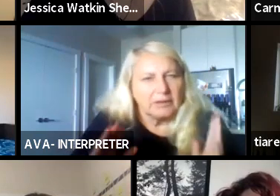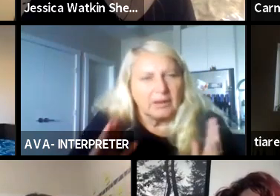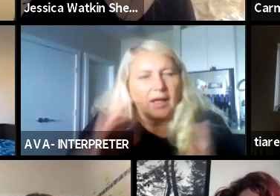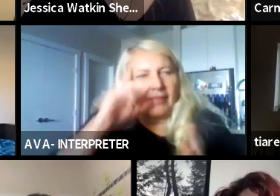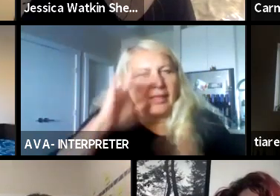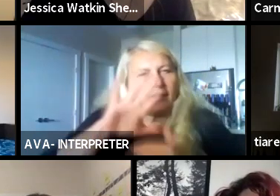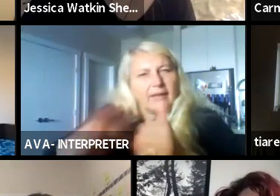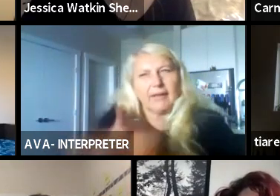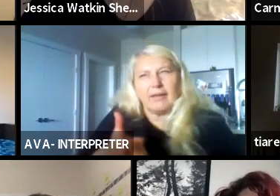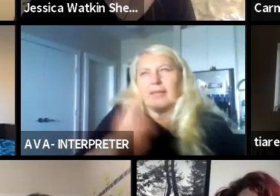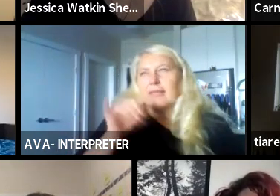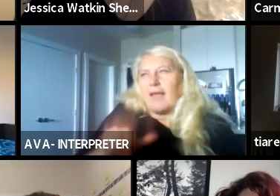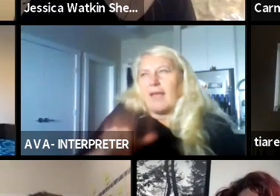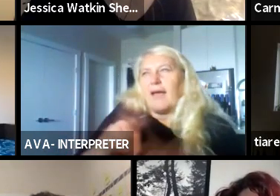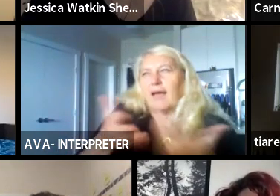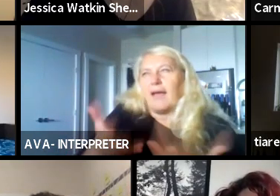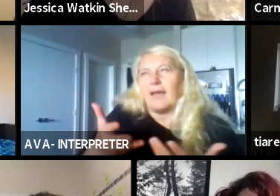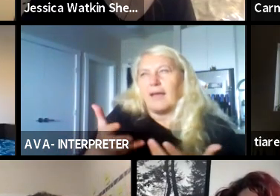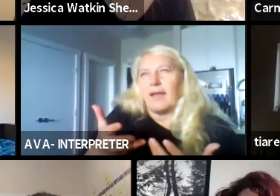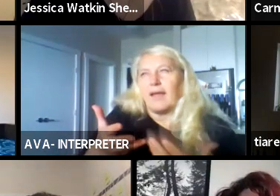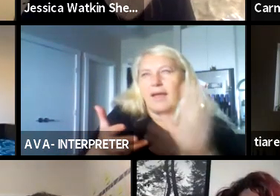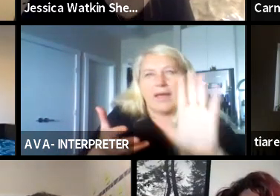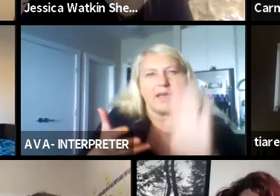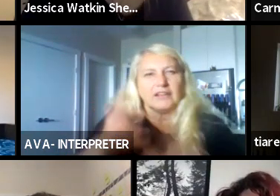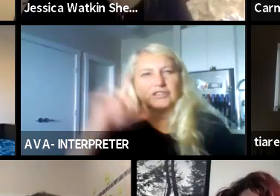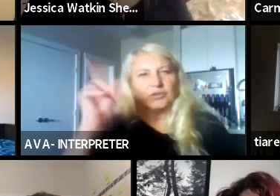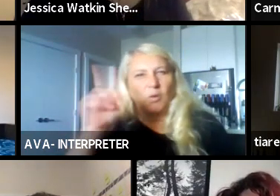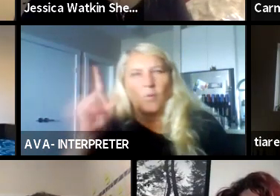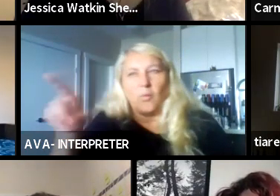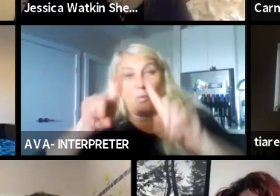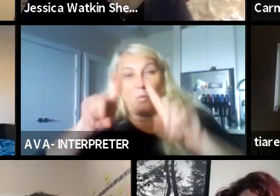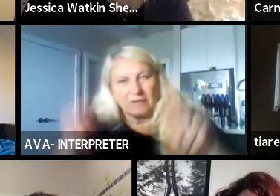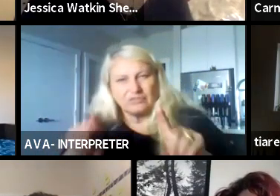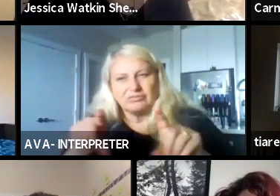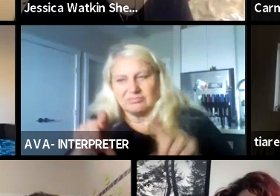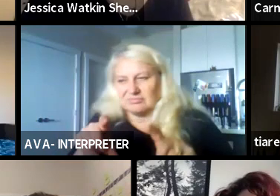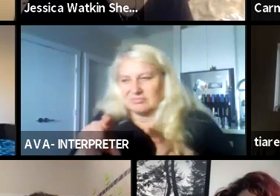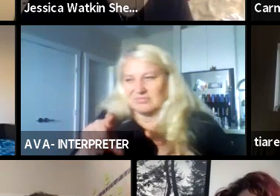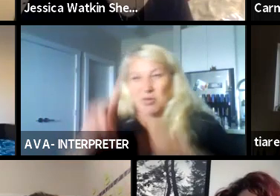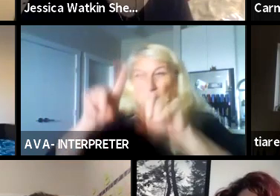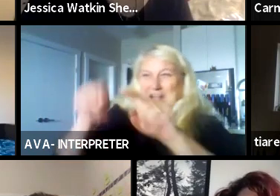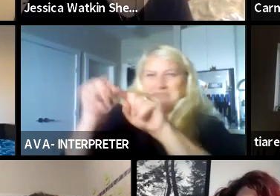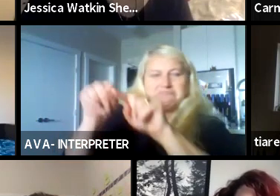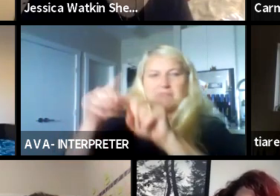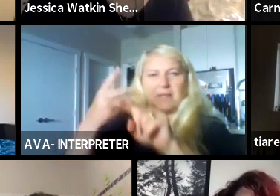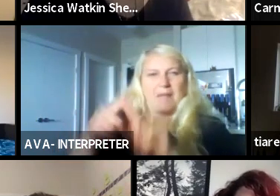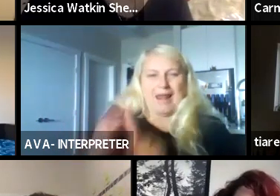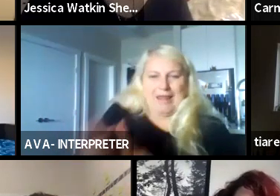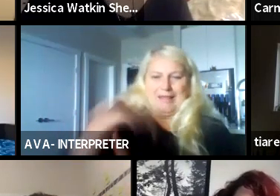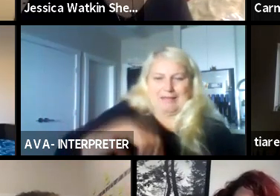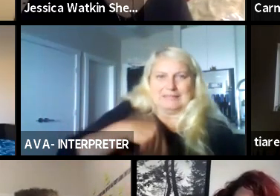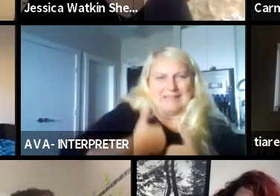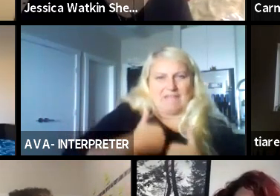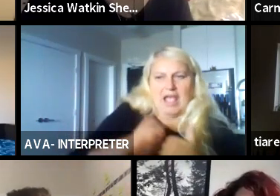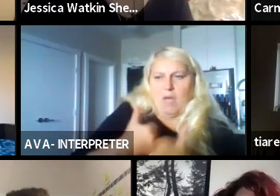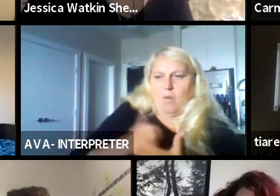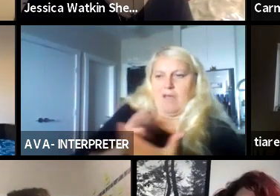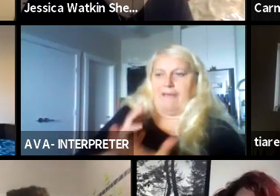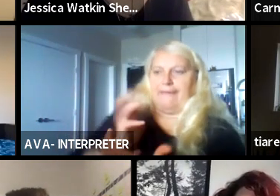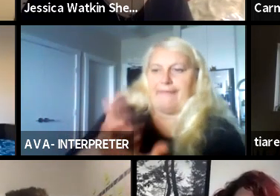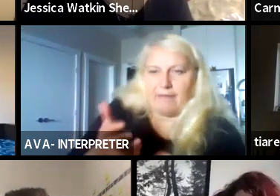that's it's less about the questions themselves and how they are lived into as a way of